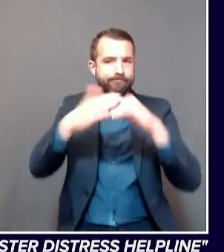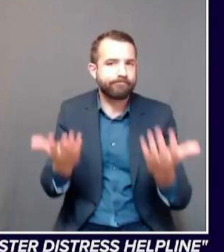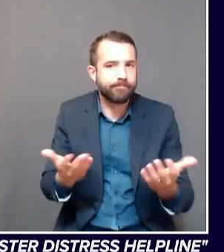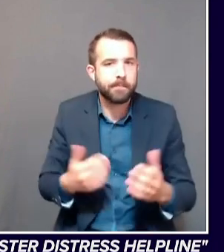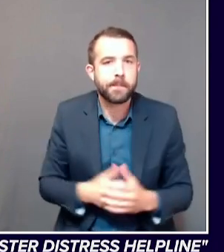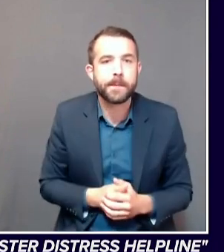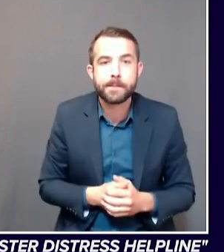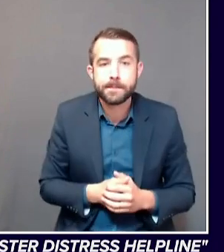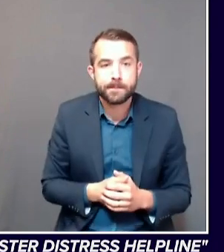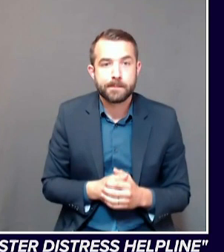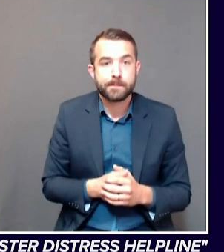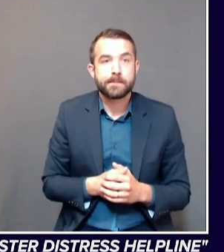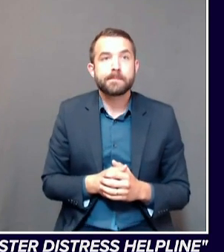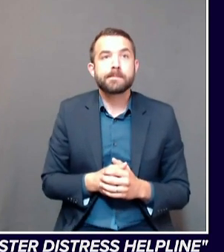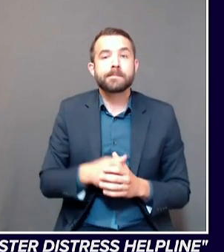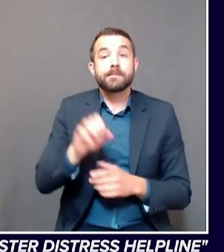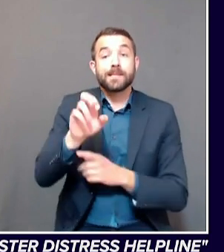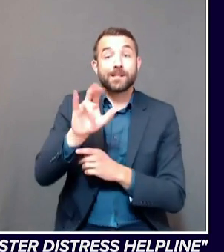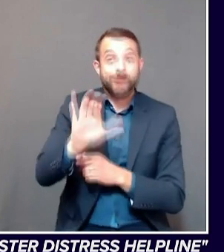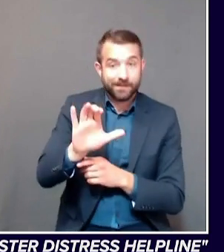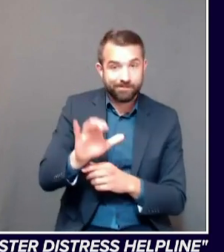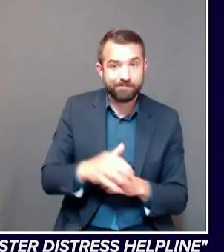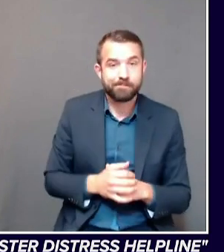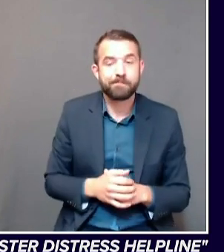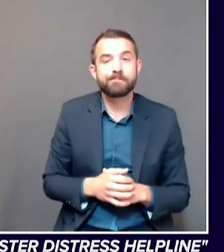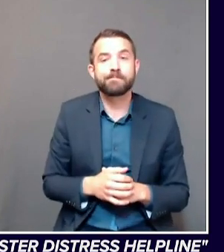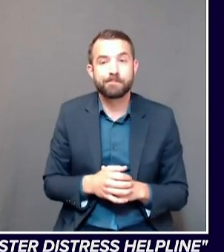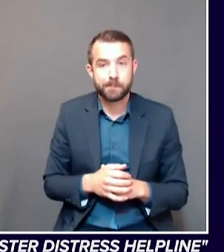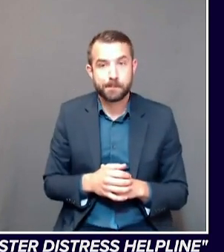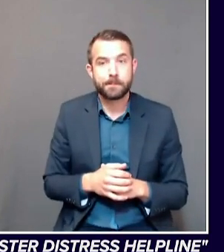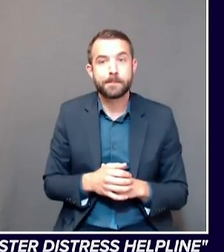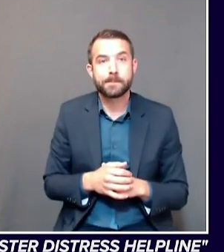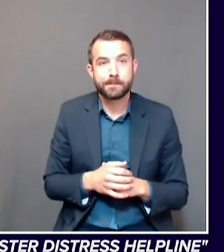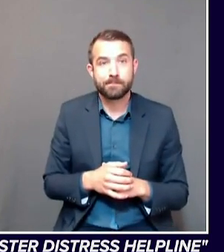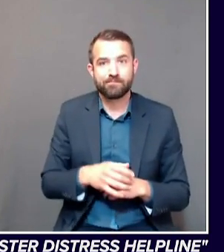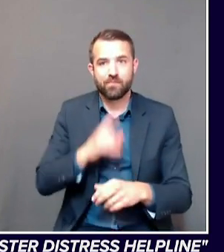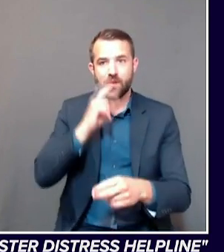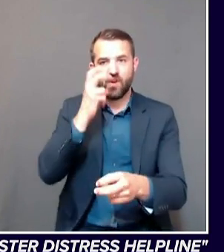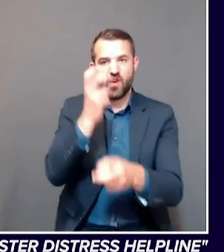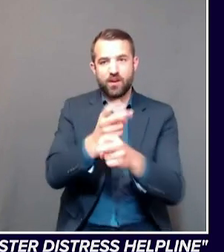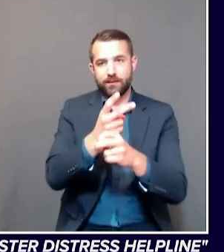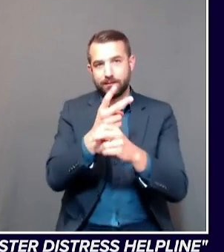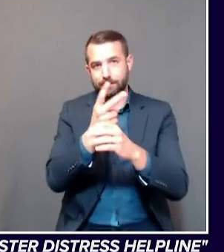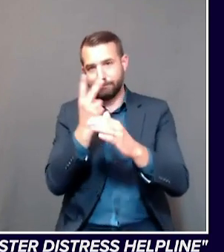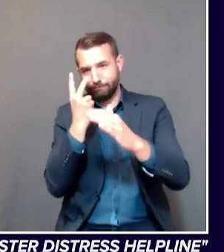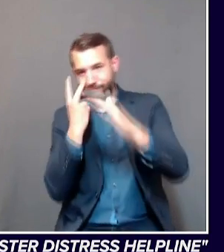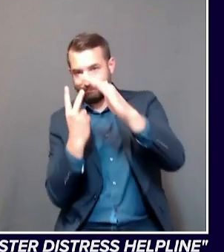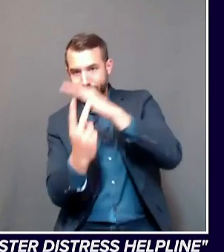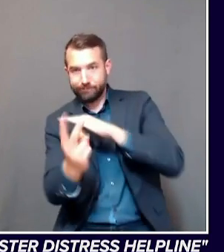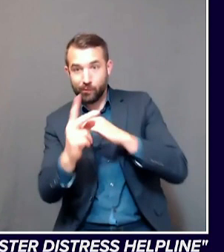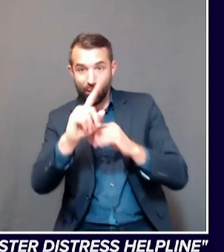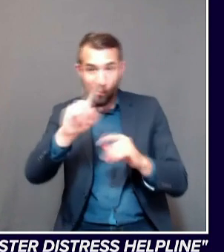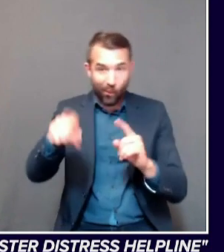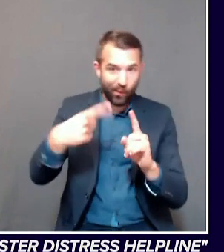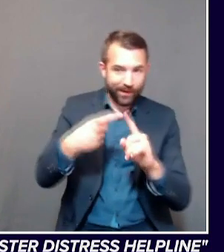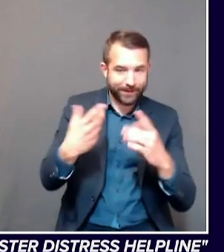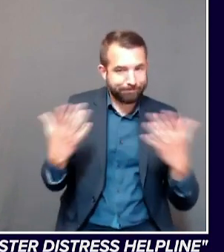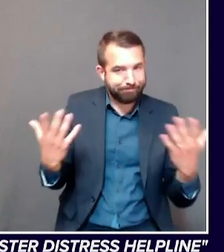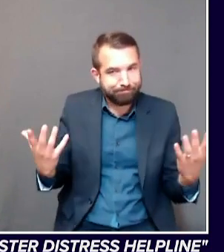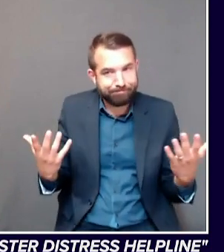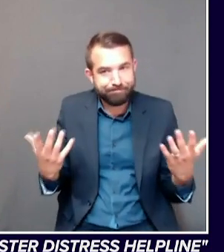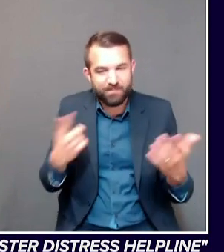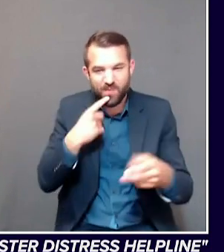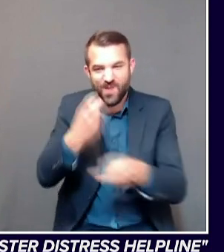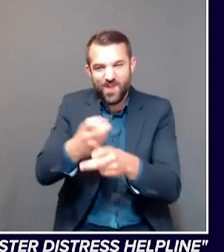Eric, it's as you can imagine, it's very difficult to speculate as to when we might see any type of change in the future with